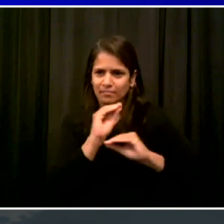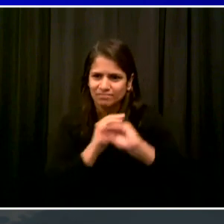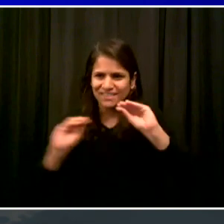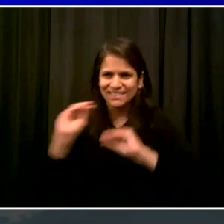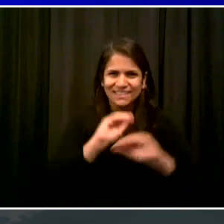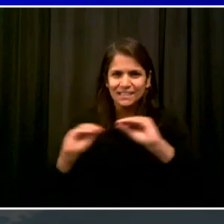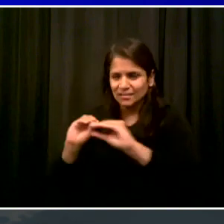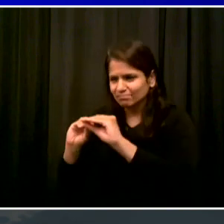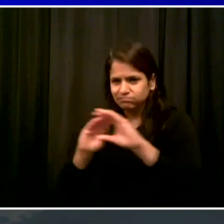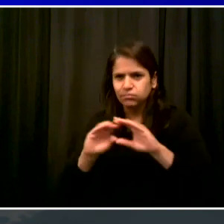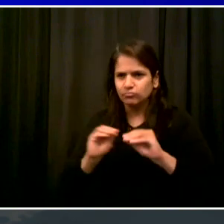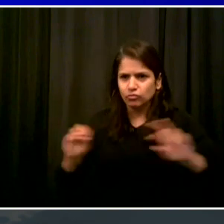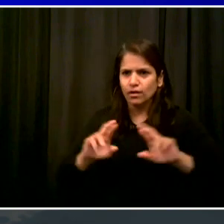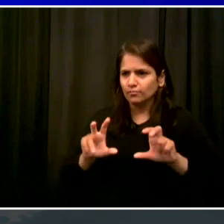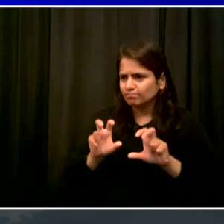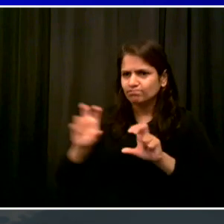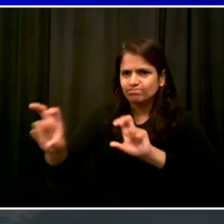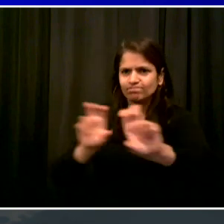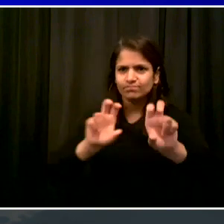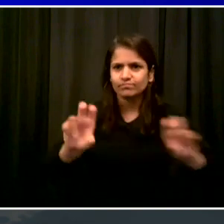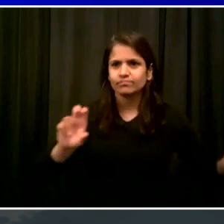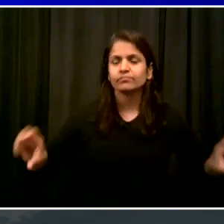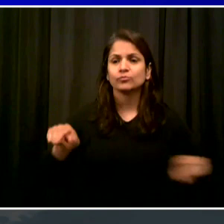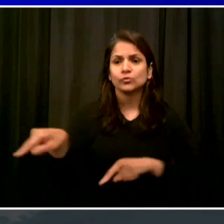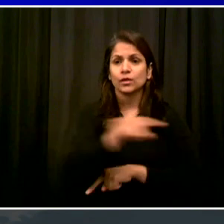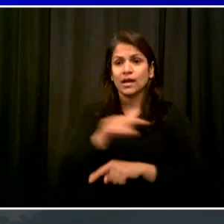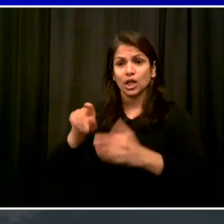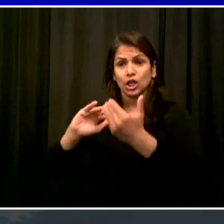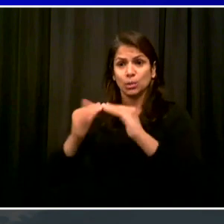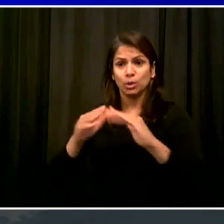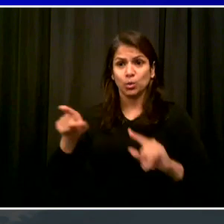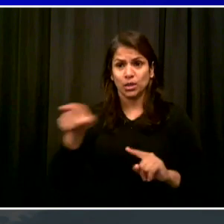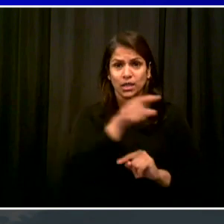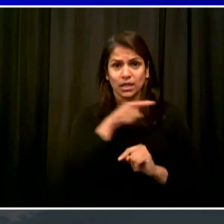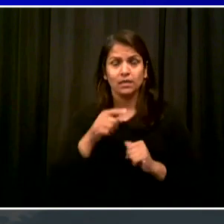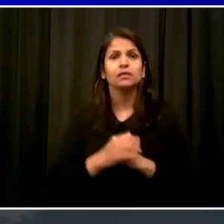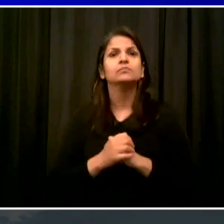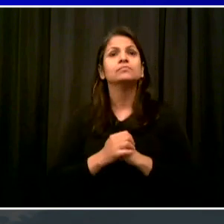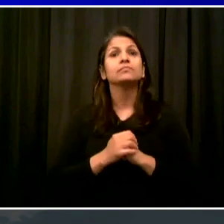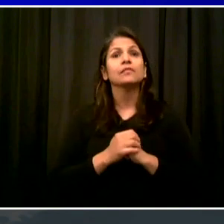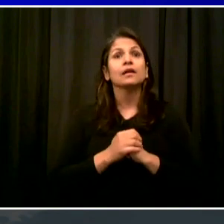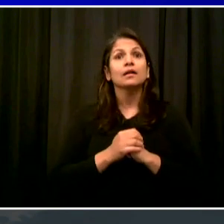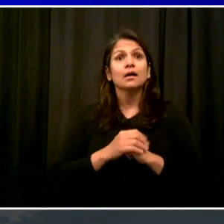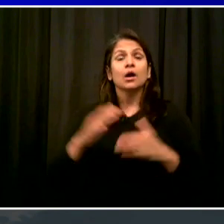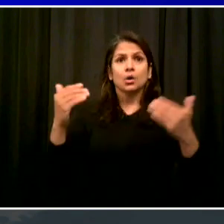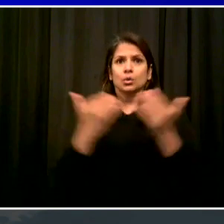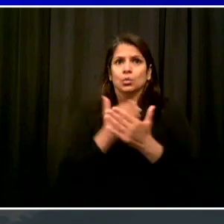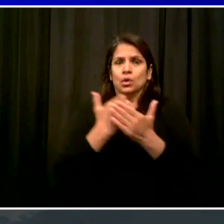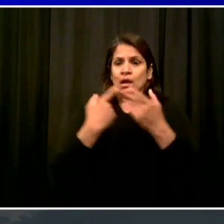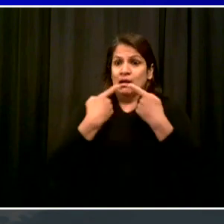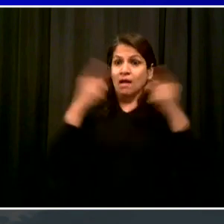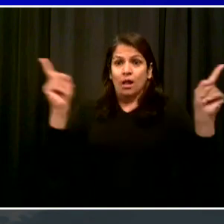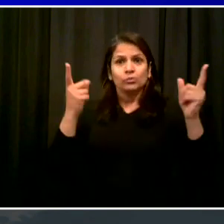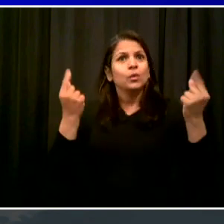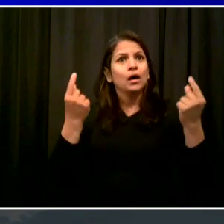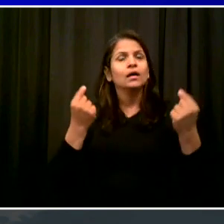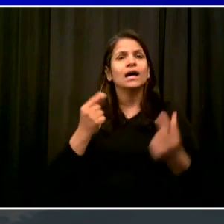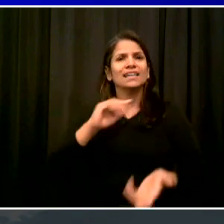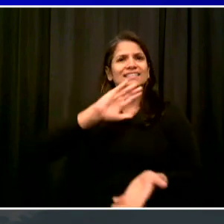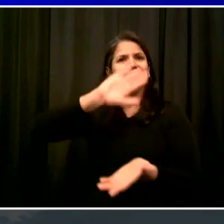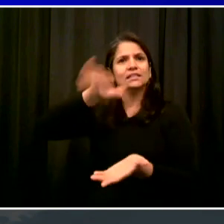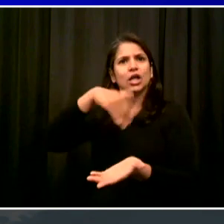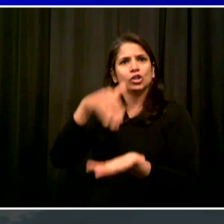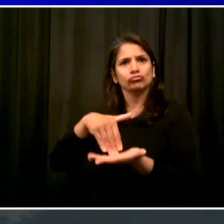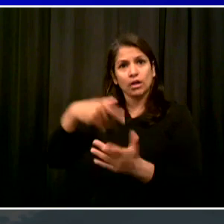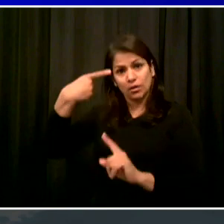There's a specific new initiative called Centers of Excellence. And this will mean that 3 new ambulatory care facilities will be built in